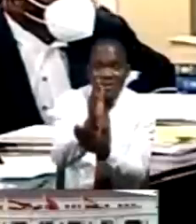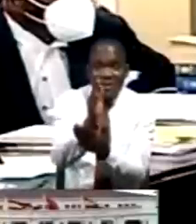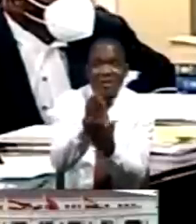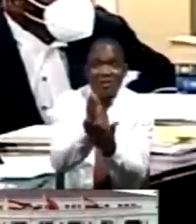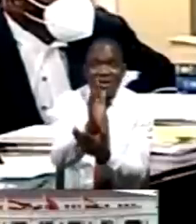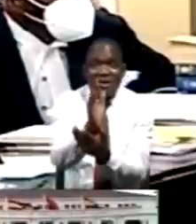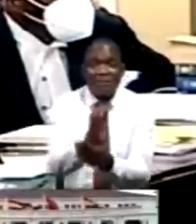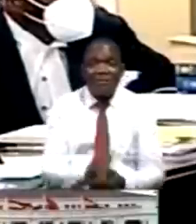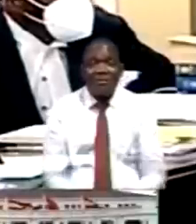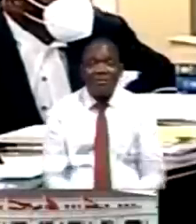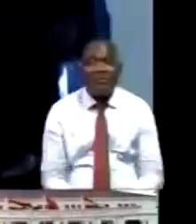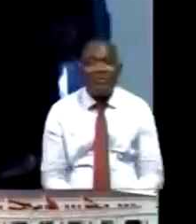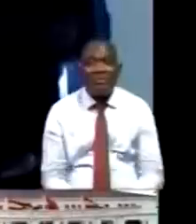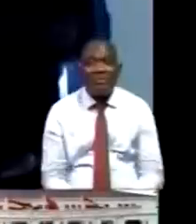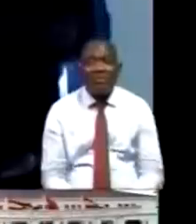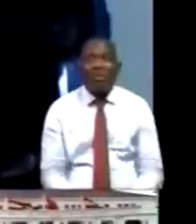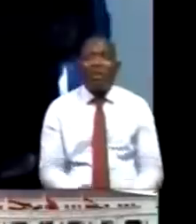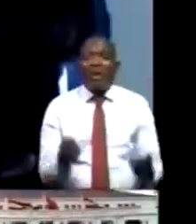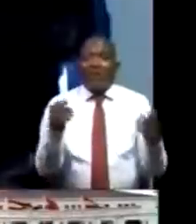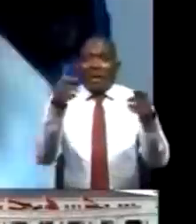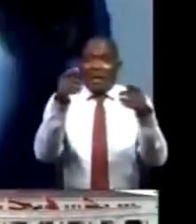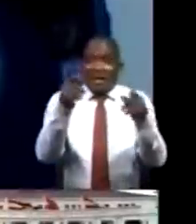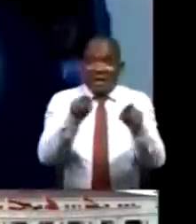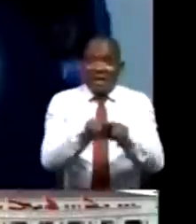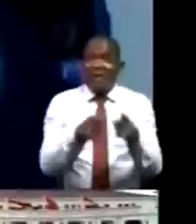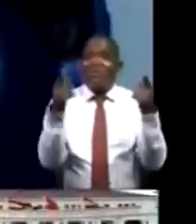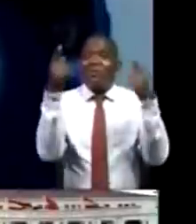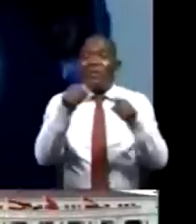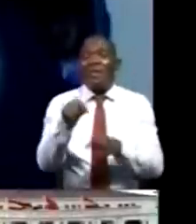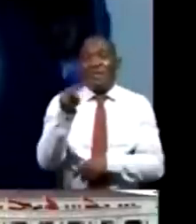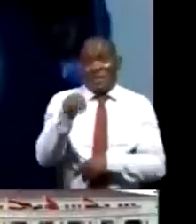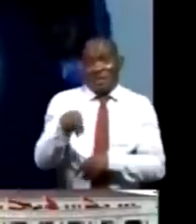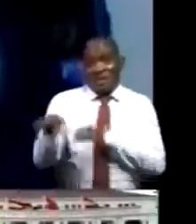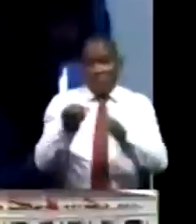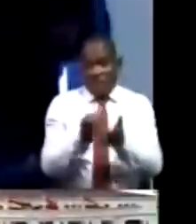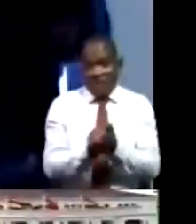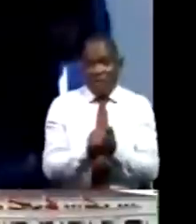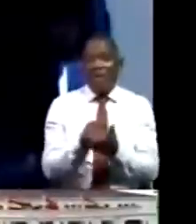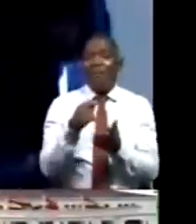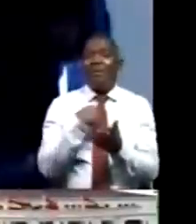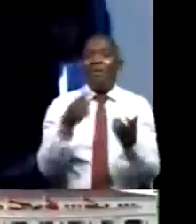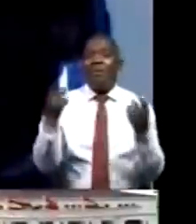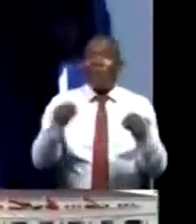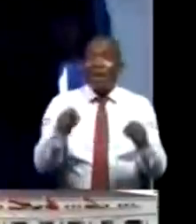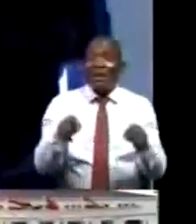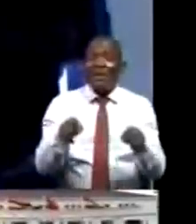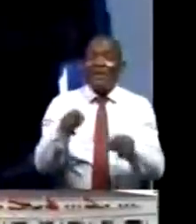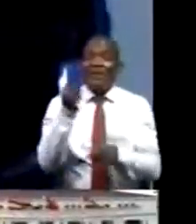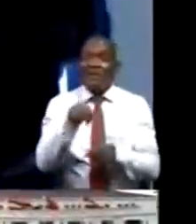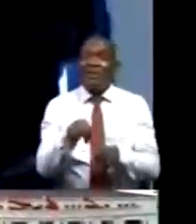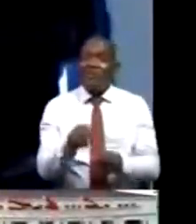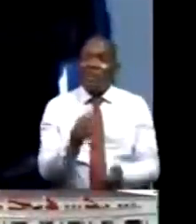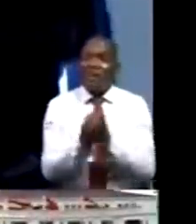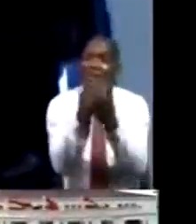position? As and when it was necessary to do so, as and when, in order to resolve